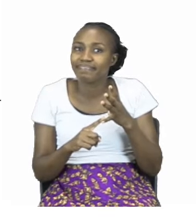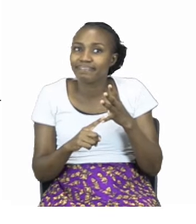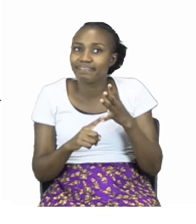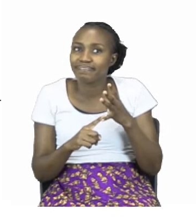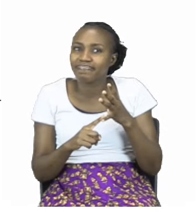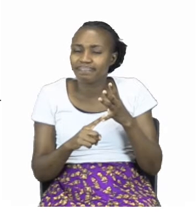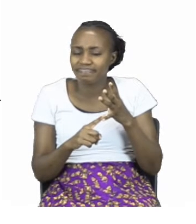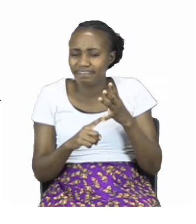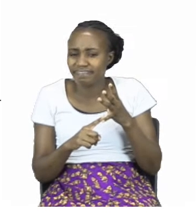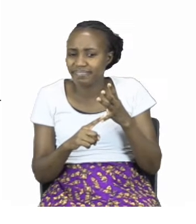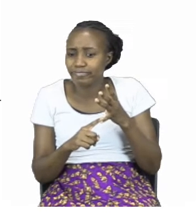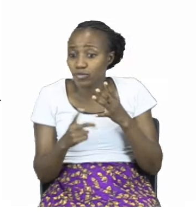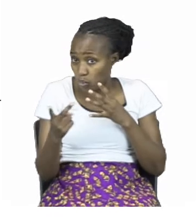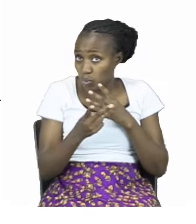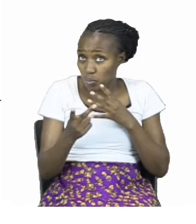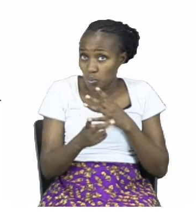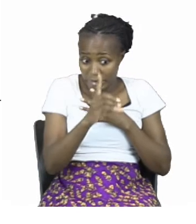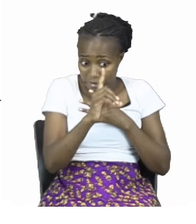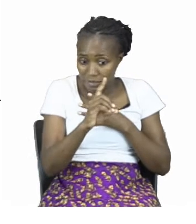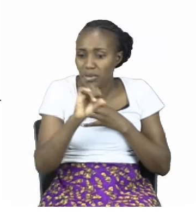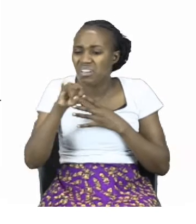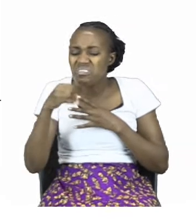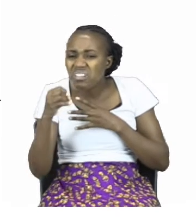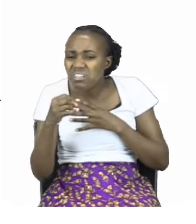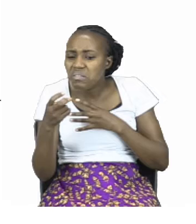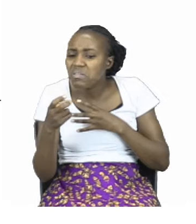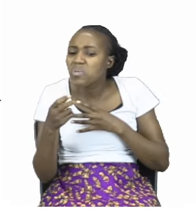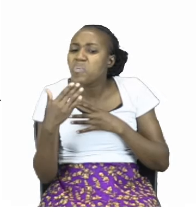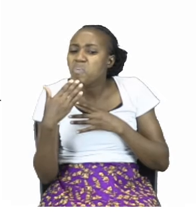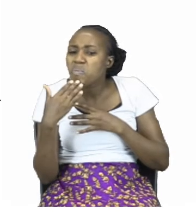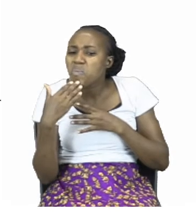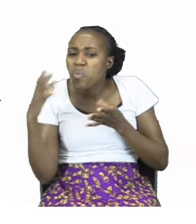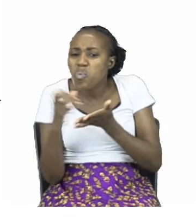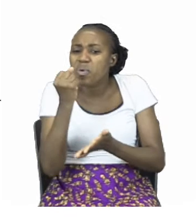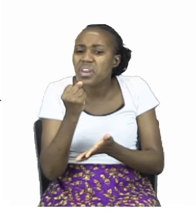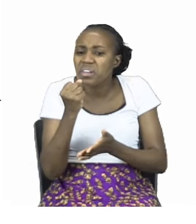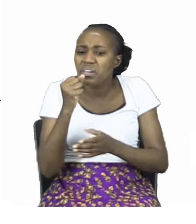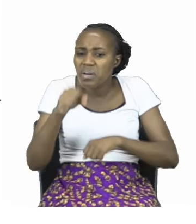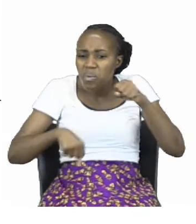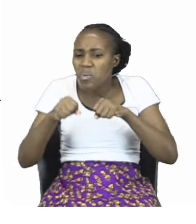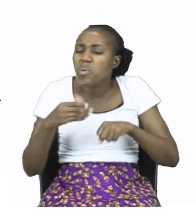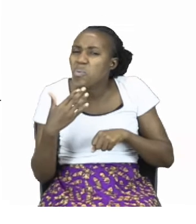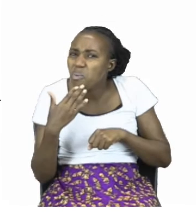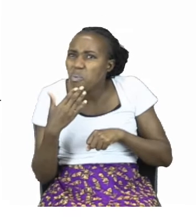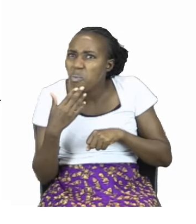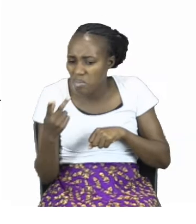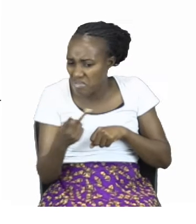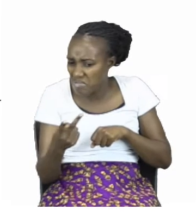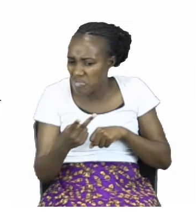Number 4 says, who do you think should have won the race and